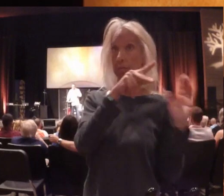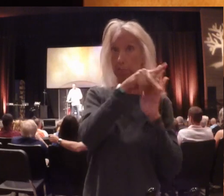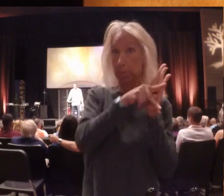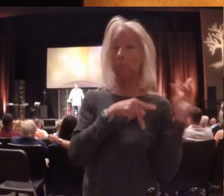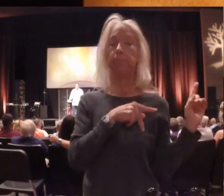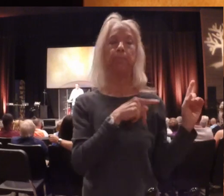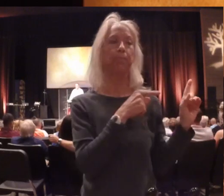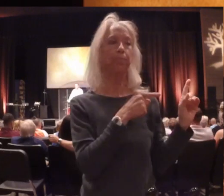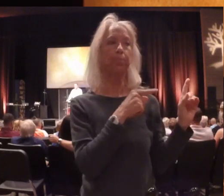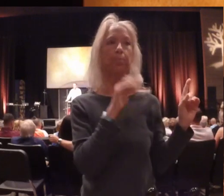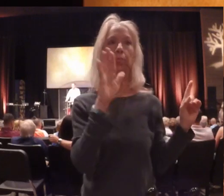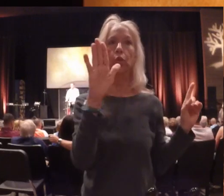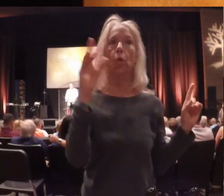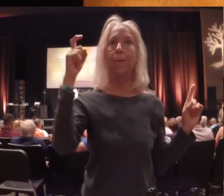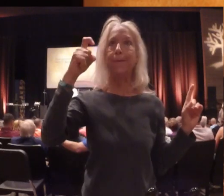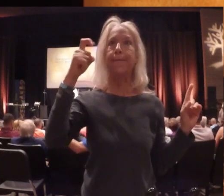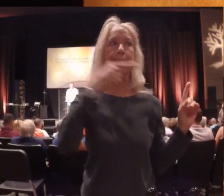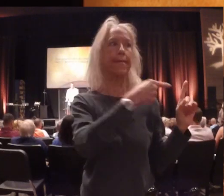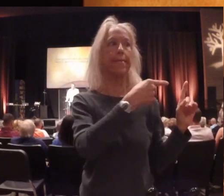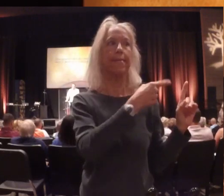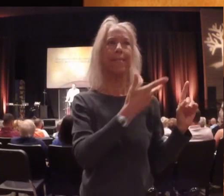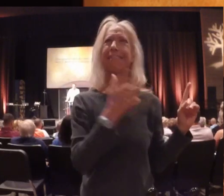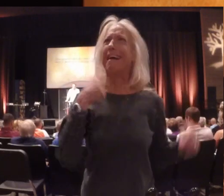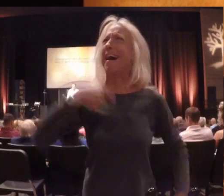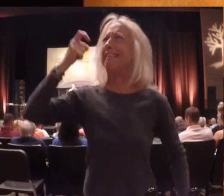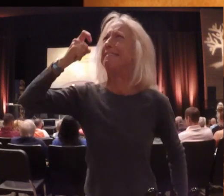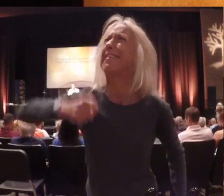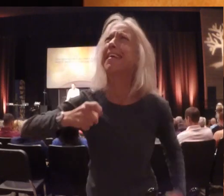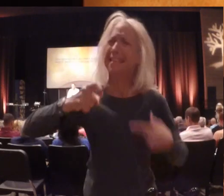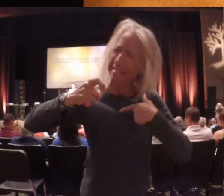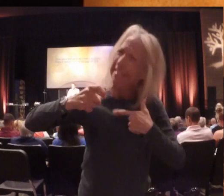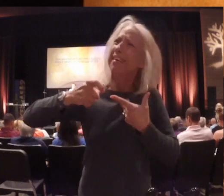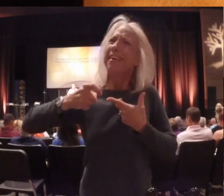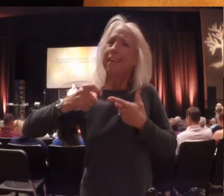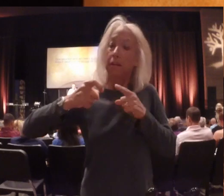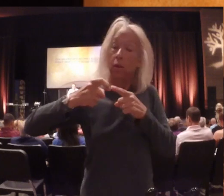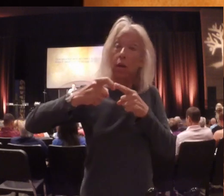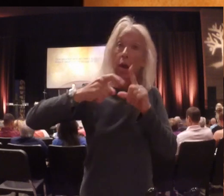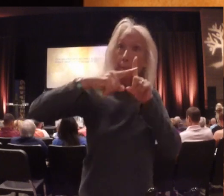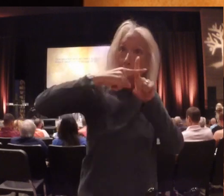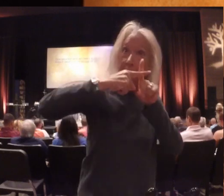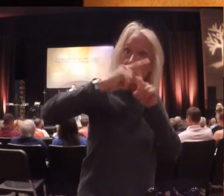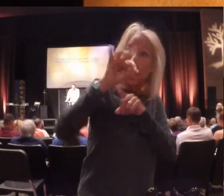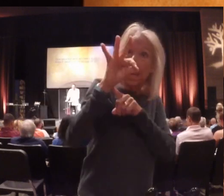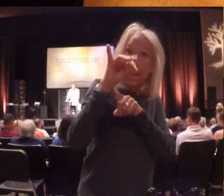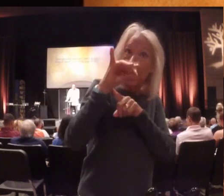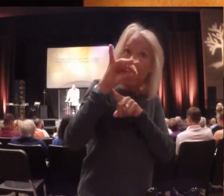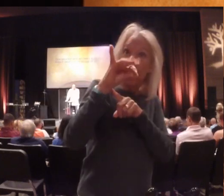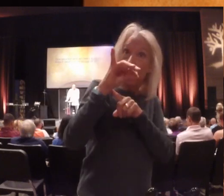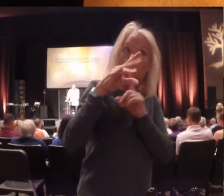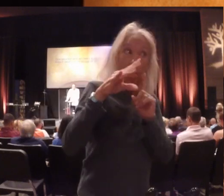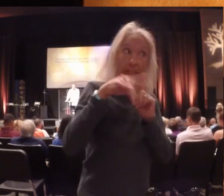notes. Your greatest need becomes a blessing when it drives you to depend on God.